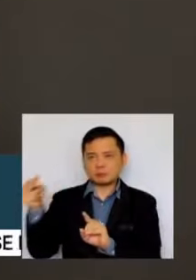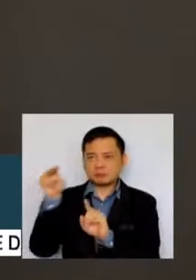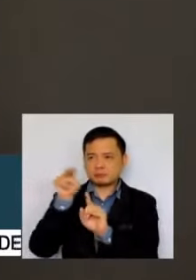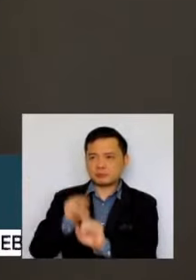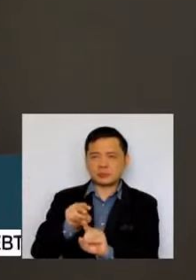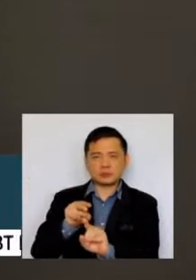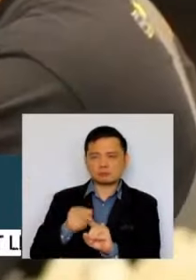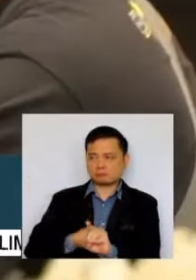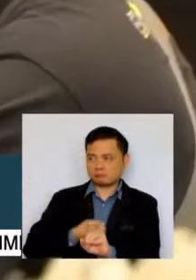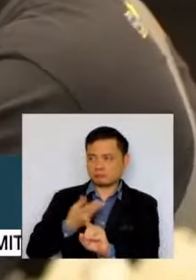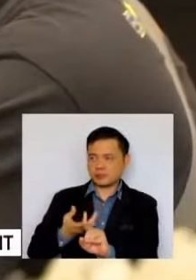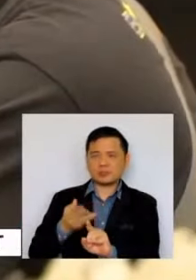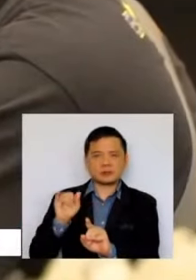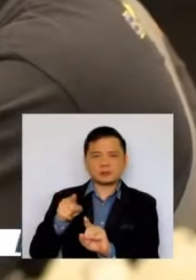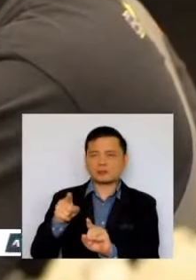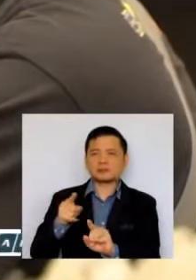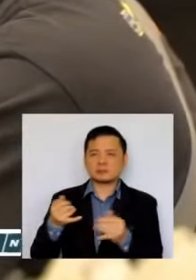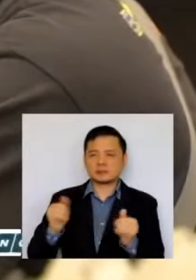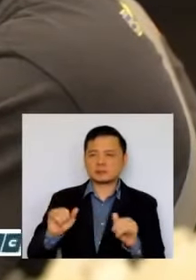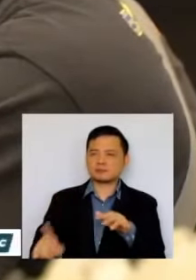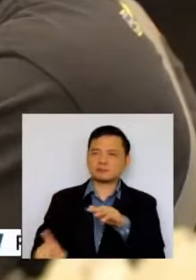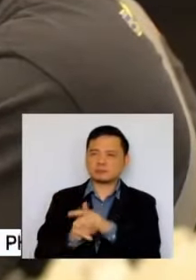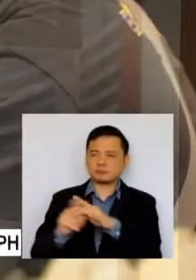on the video being played.